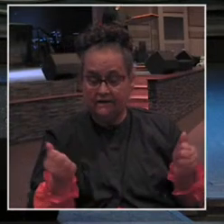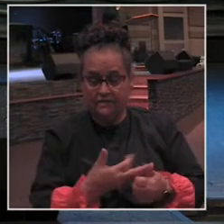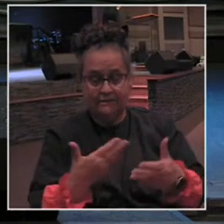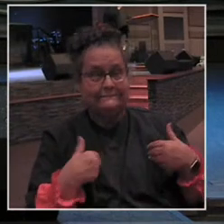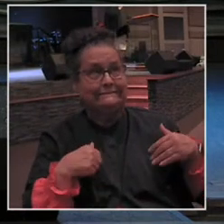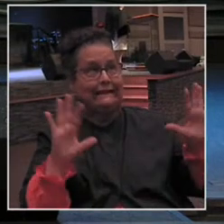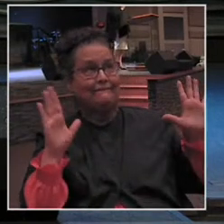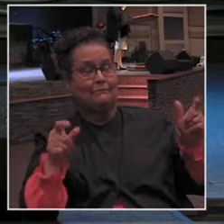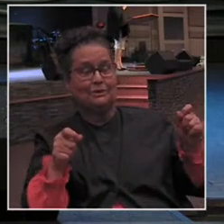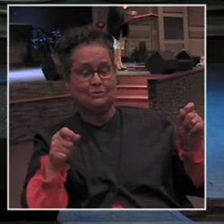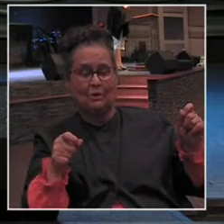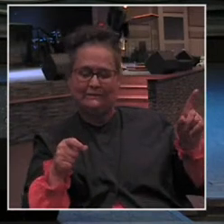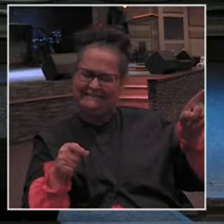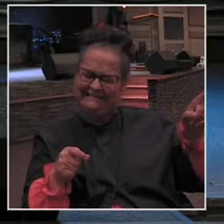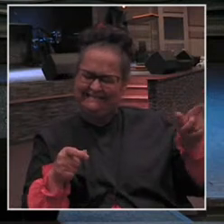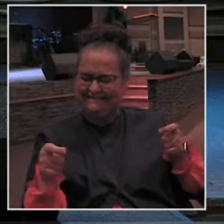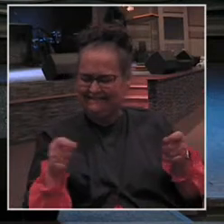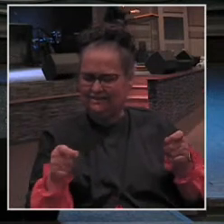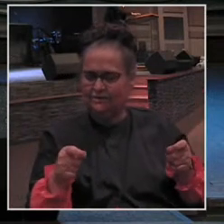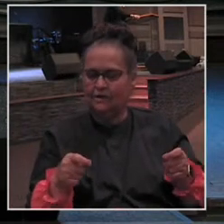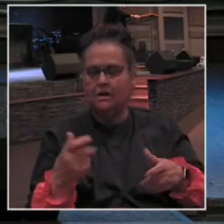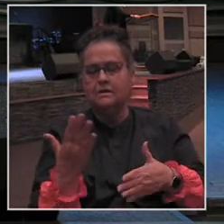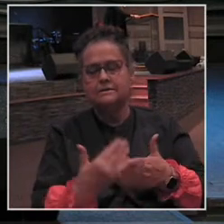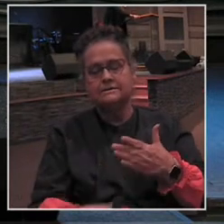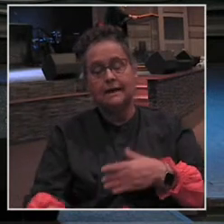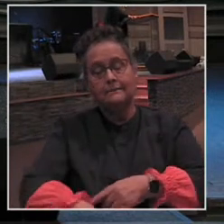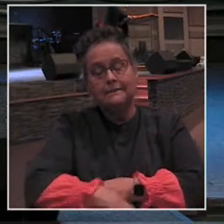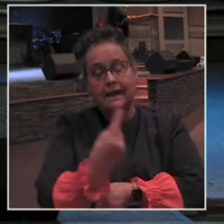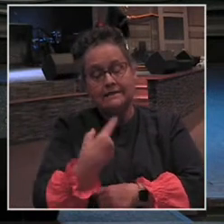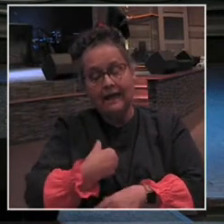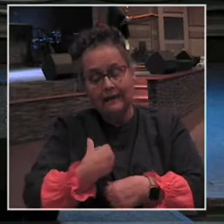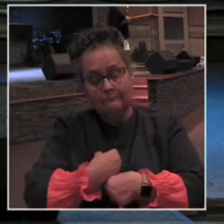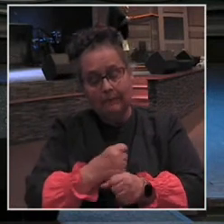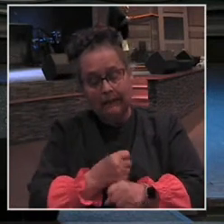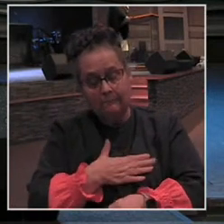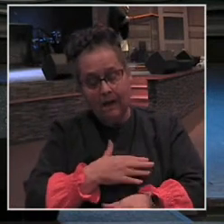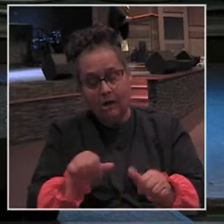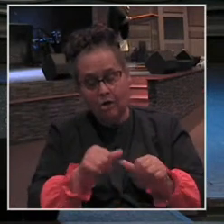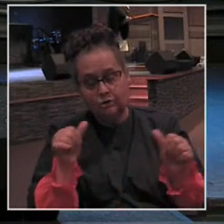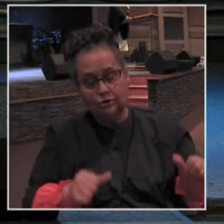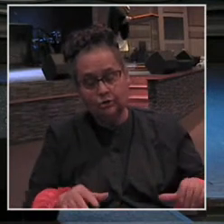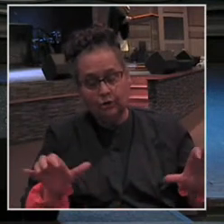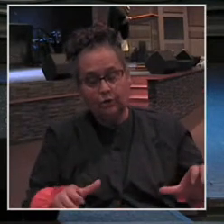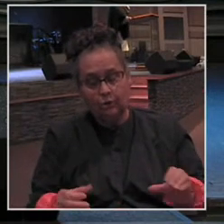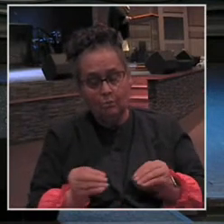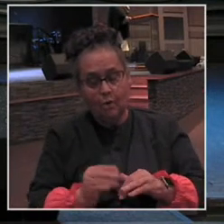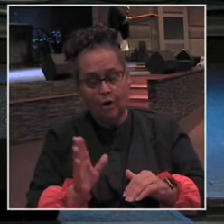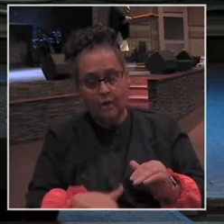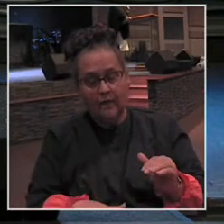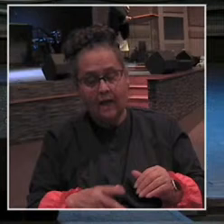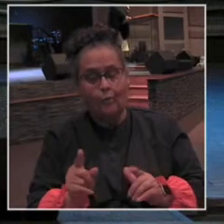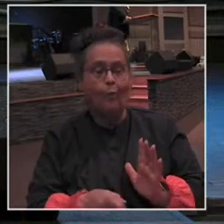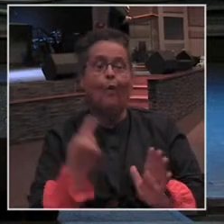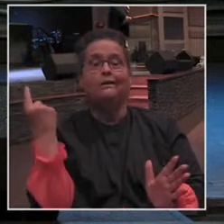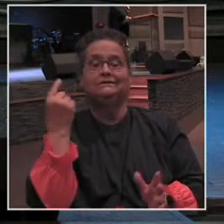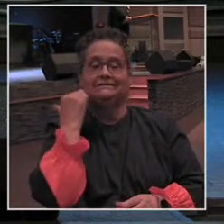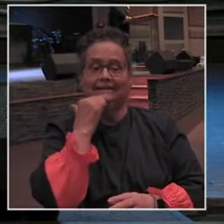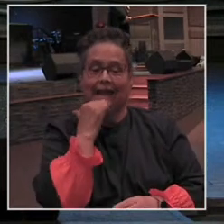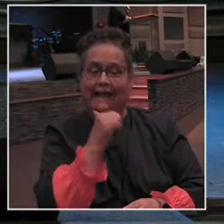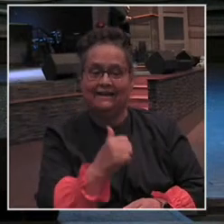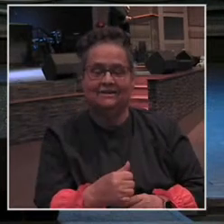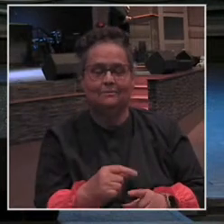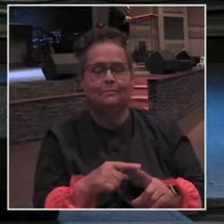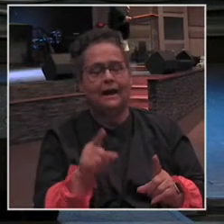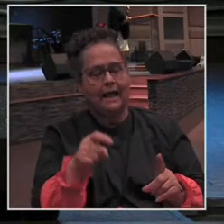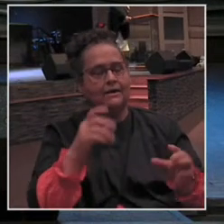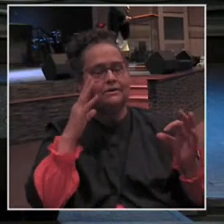boat. Some days, I had to go to an altar or make my own altar and do it more than once a day. I'm a pretty stubborn person, but I had to